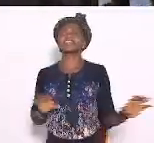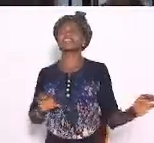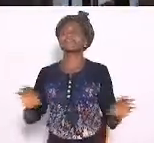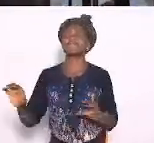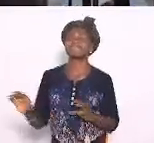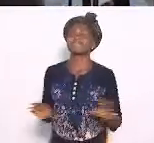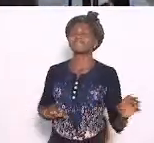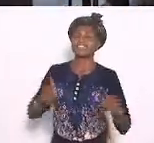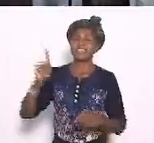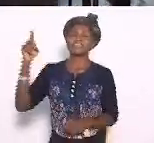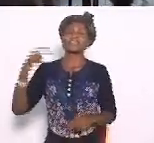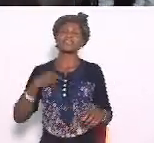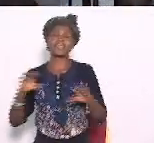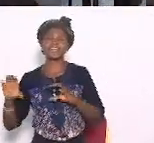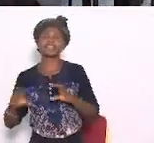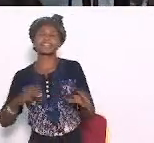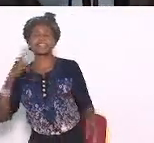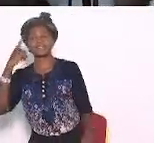Jesus